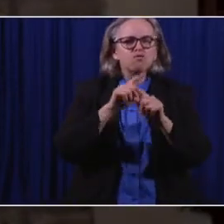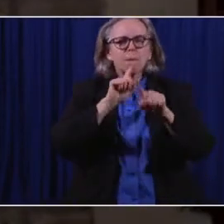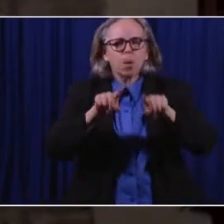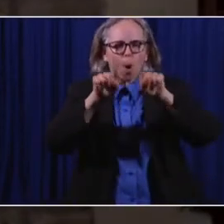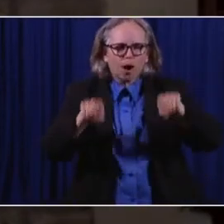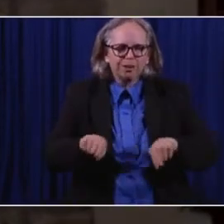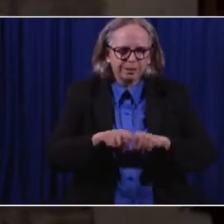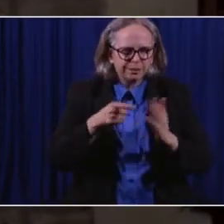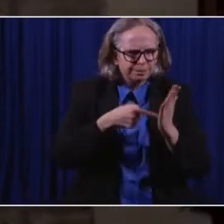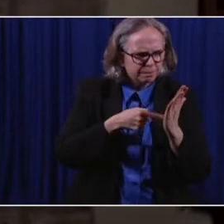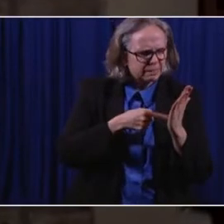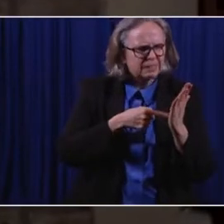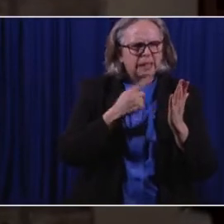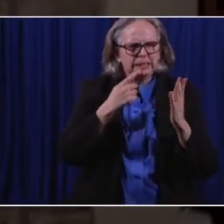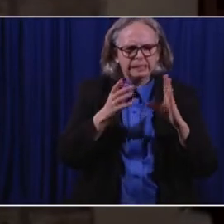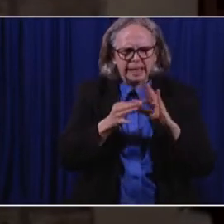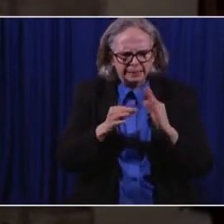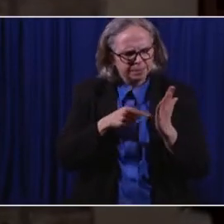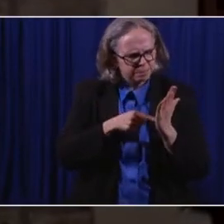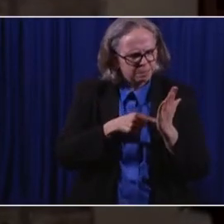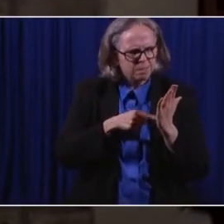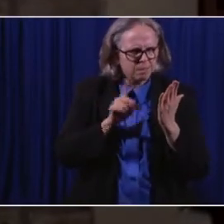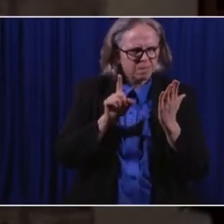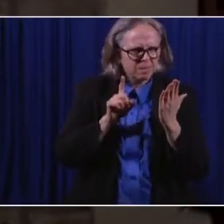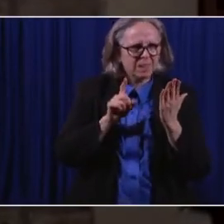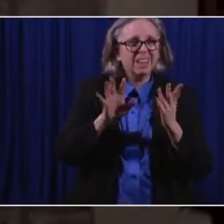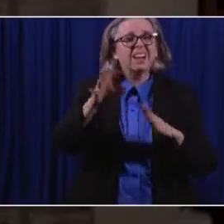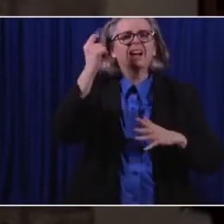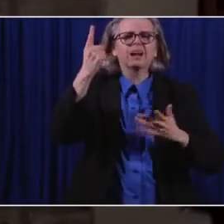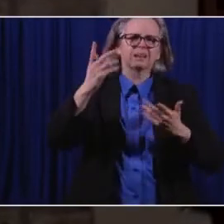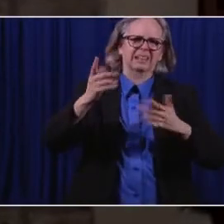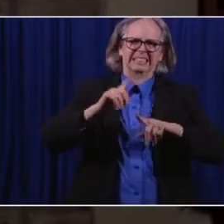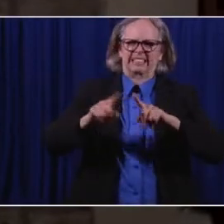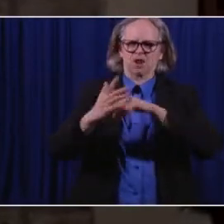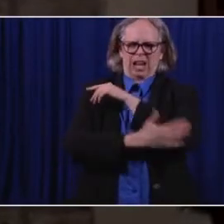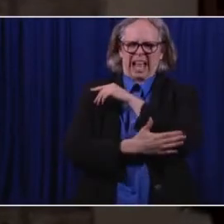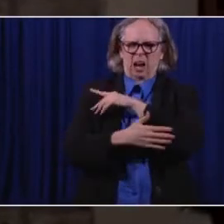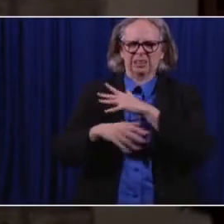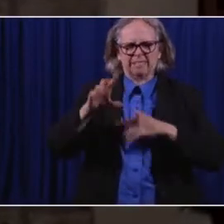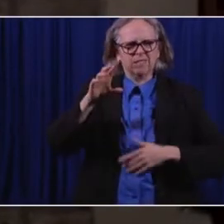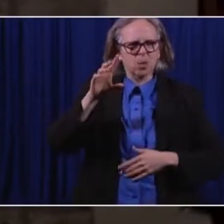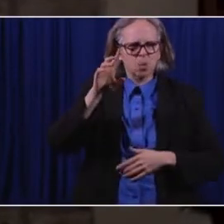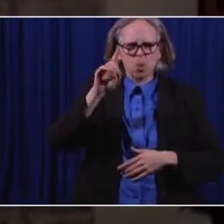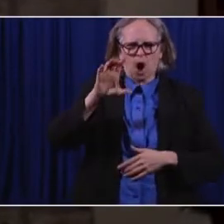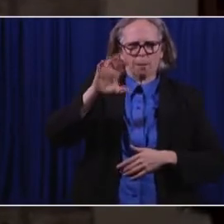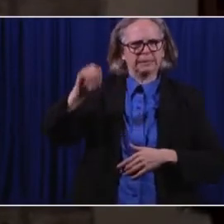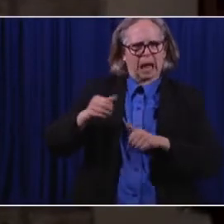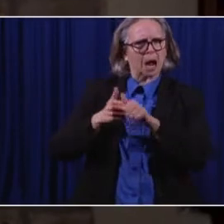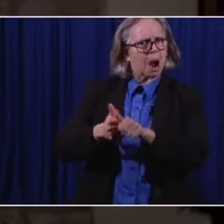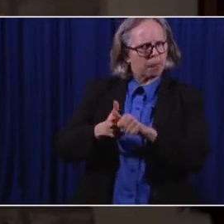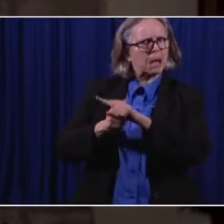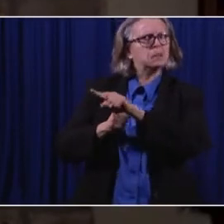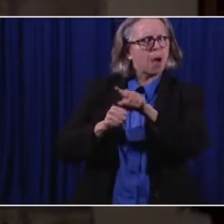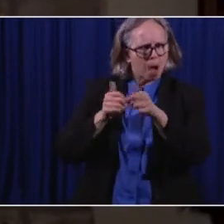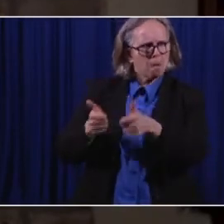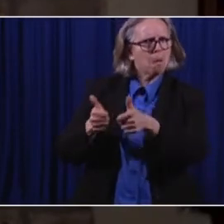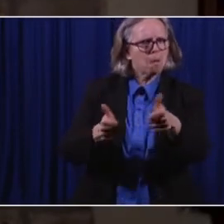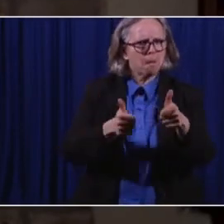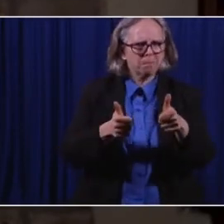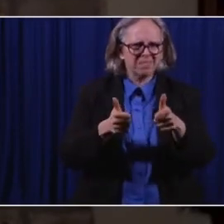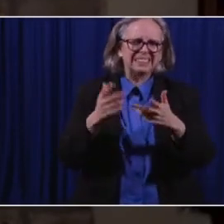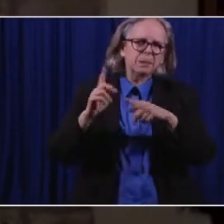of counties that are 100%. Now, that doesn't mean, this is just what our inspectors see. So obviously,